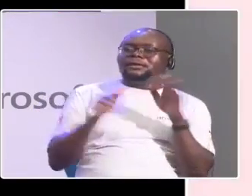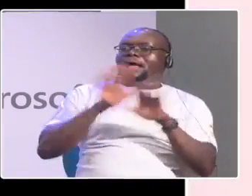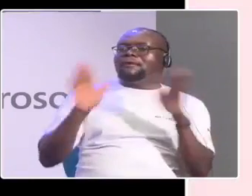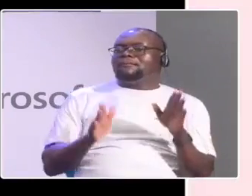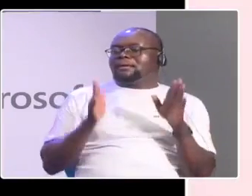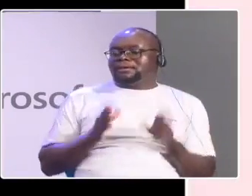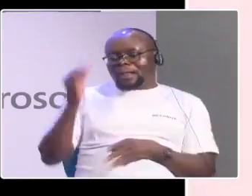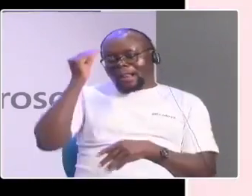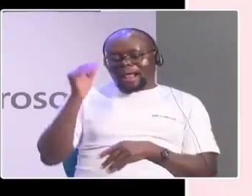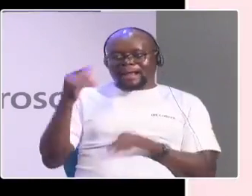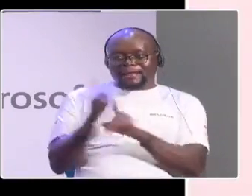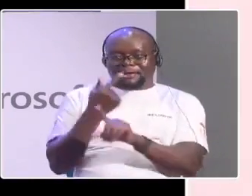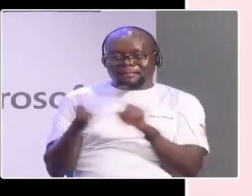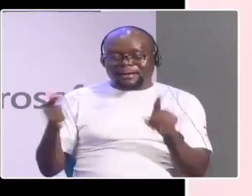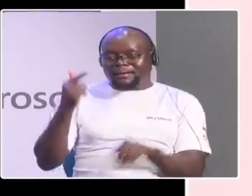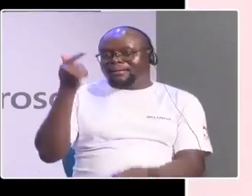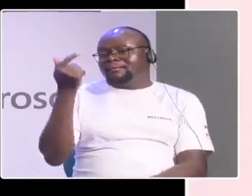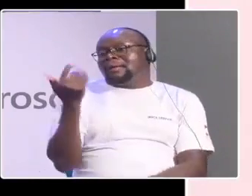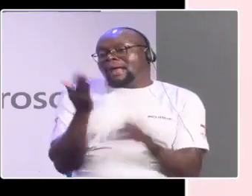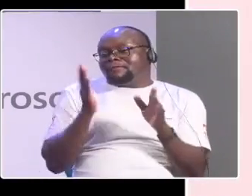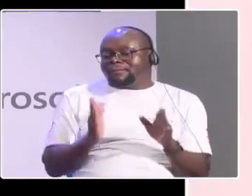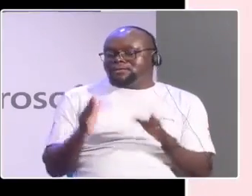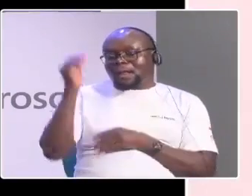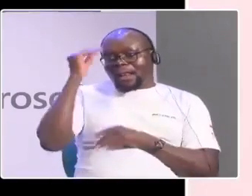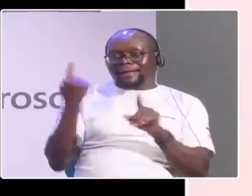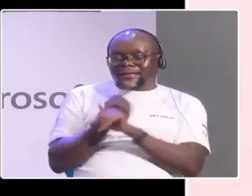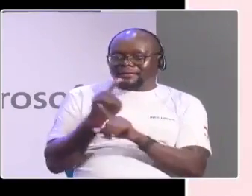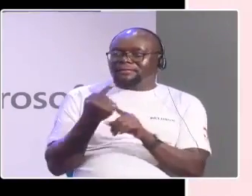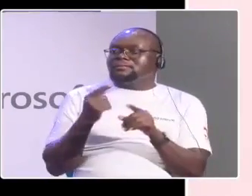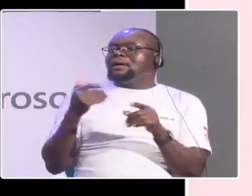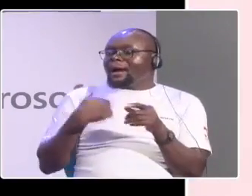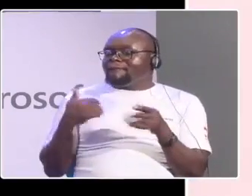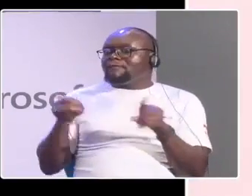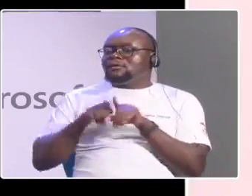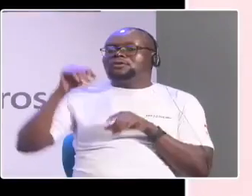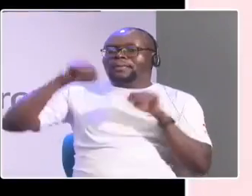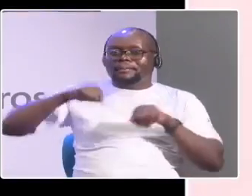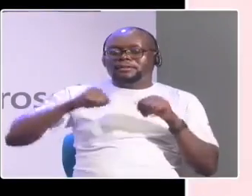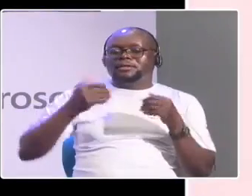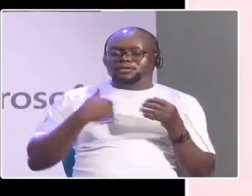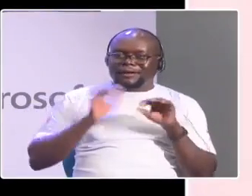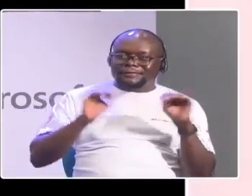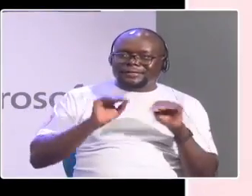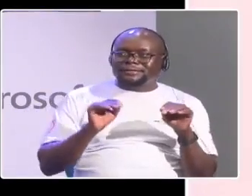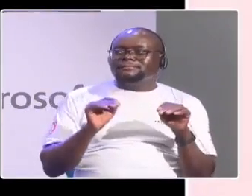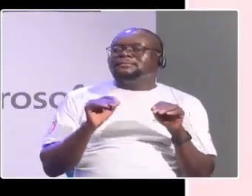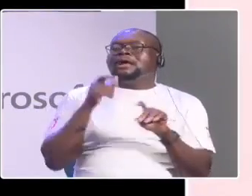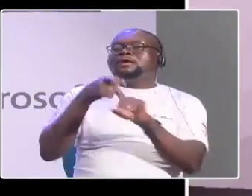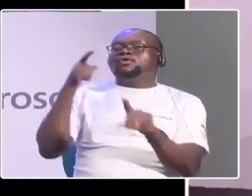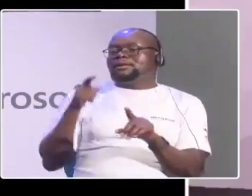learns differently. But because everyone learns differently, there is also the ability to have training and